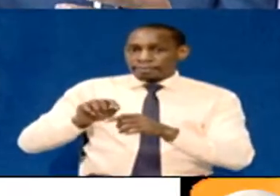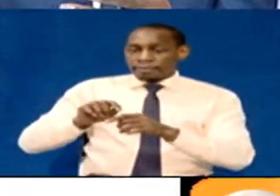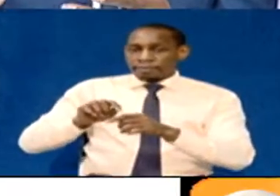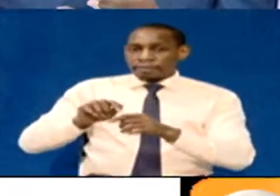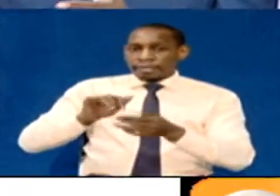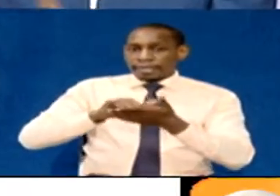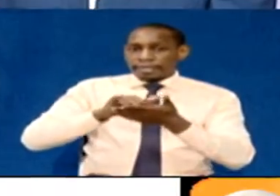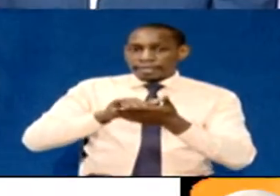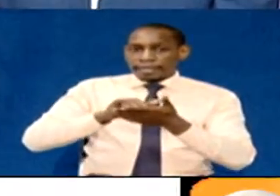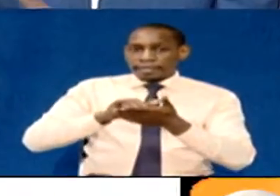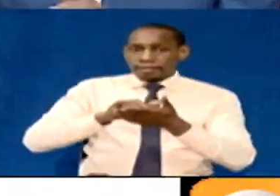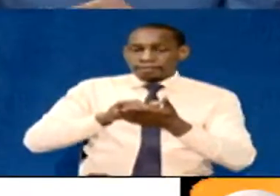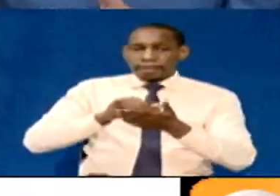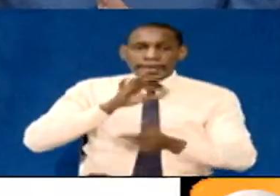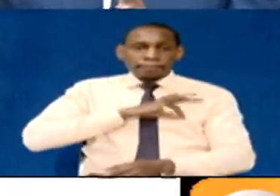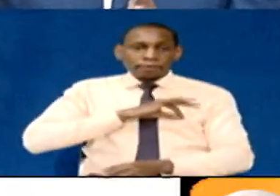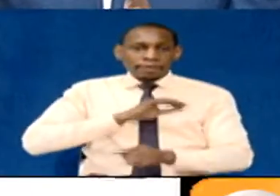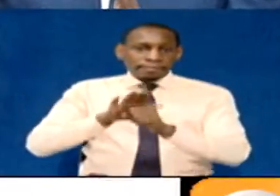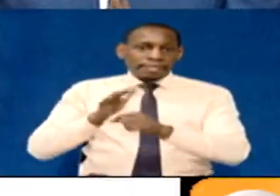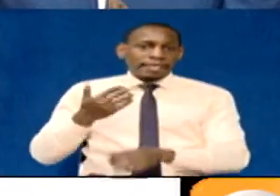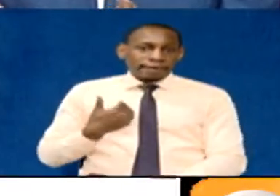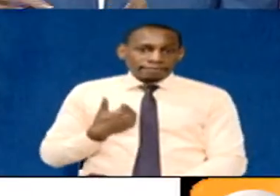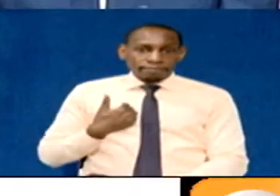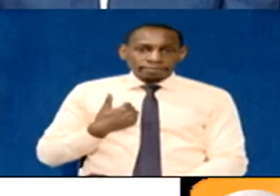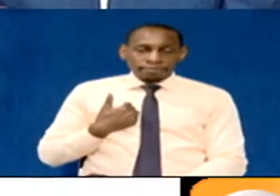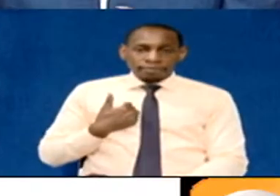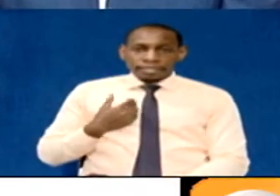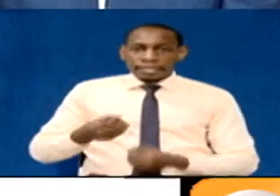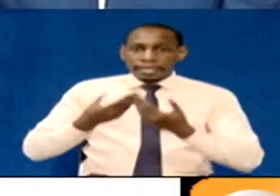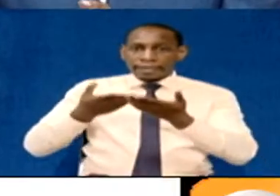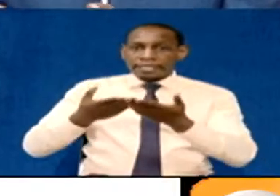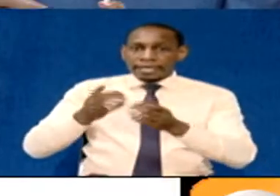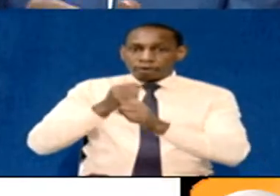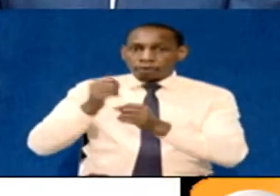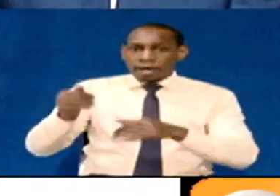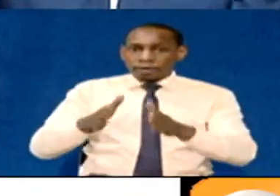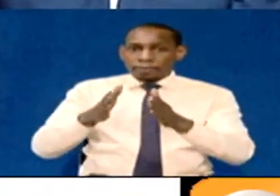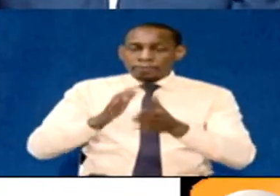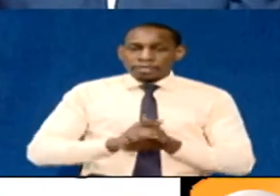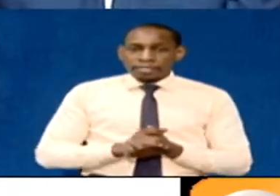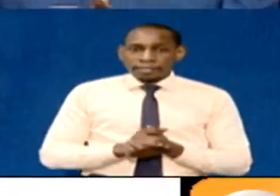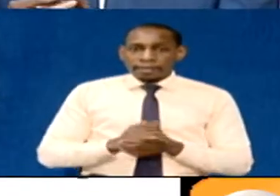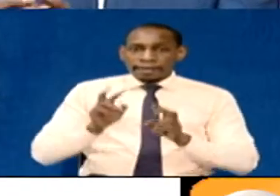are the most profitable, that, you know, have provided the most jobs or the most